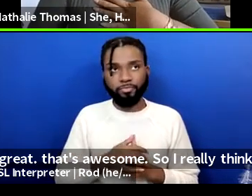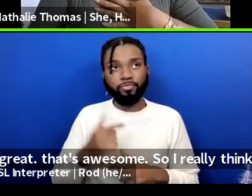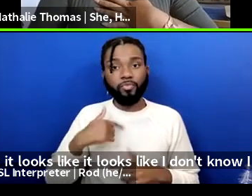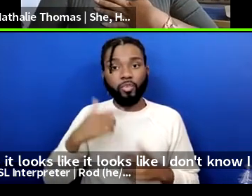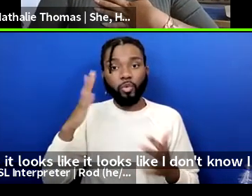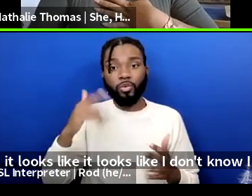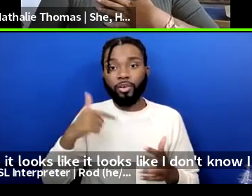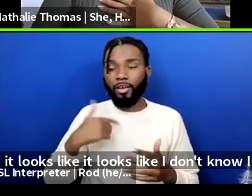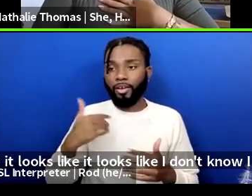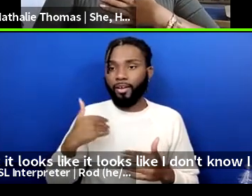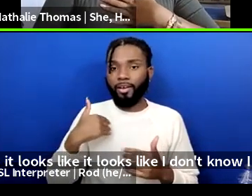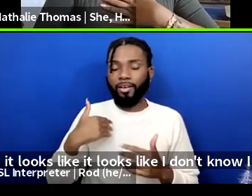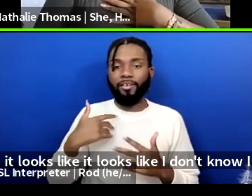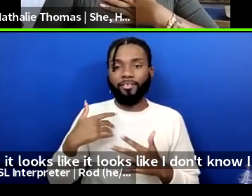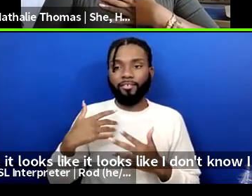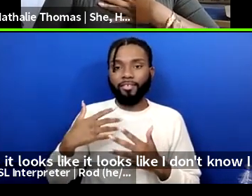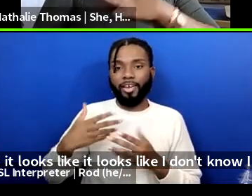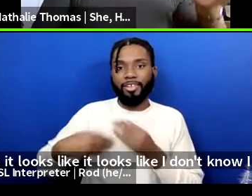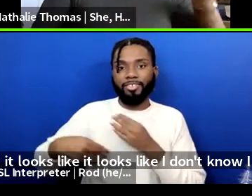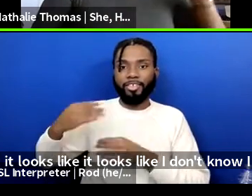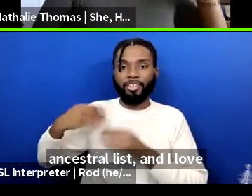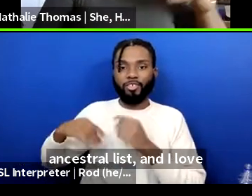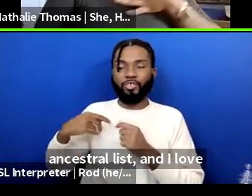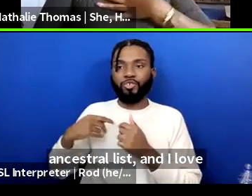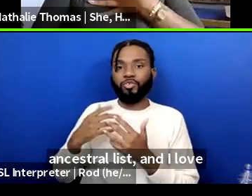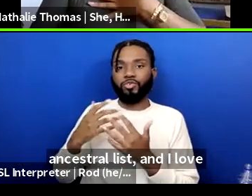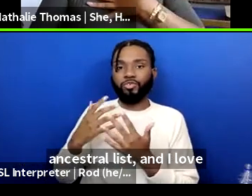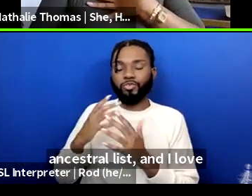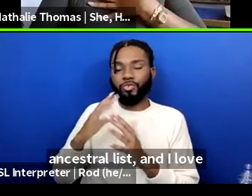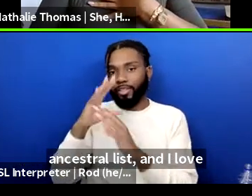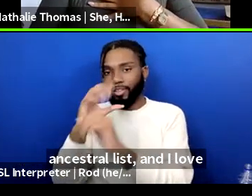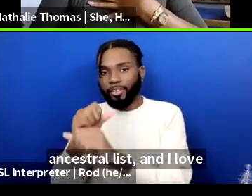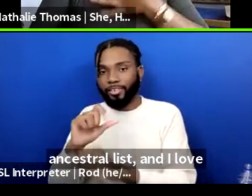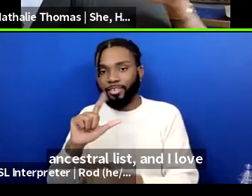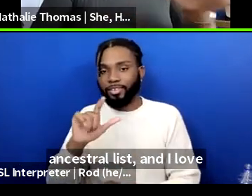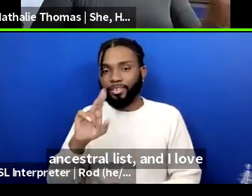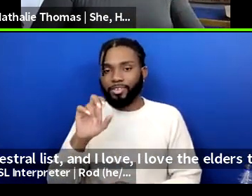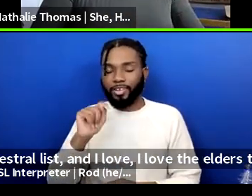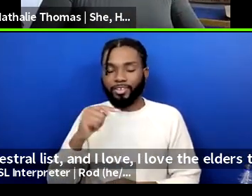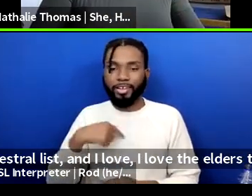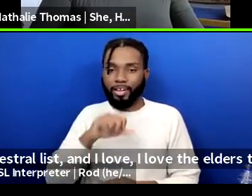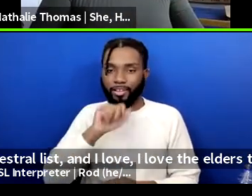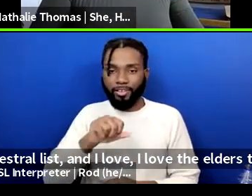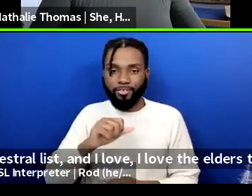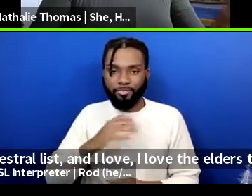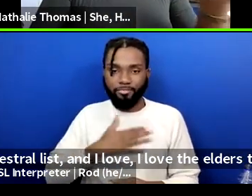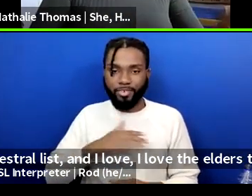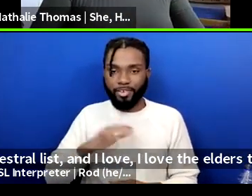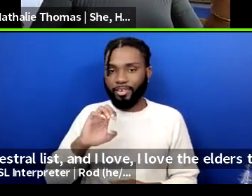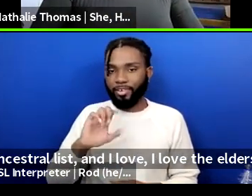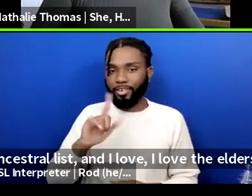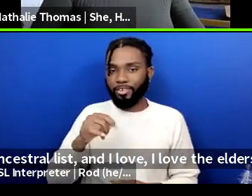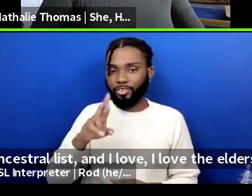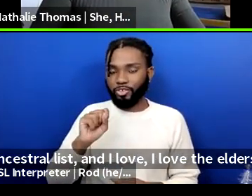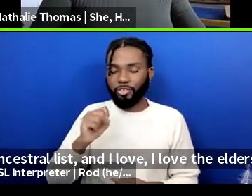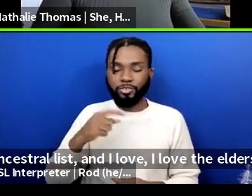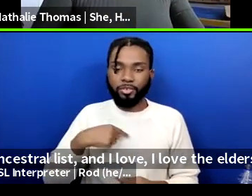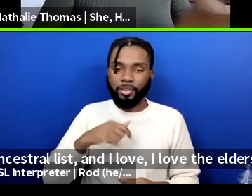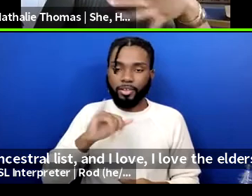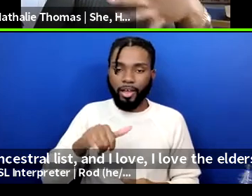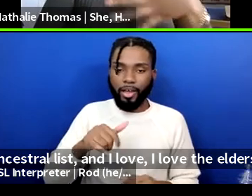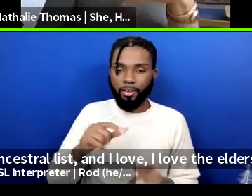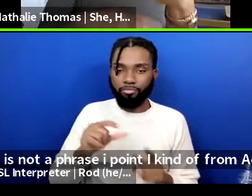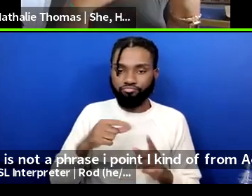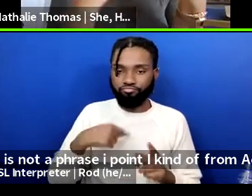ancestral lust. And I love the elders. That is not a phrase I coined it from Adrienne Marie